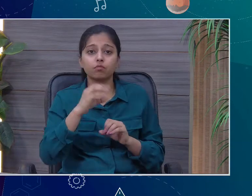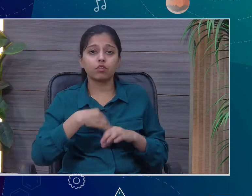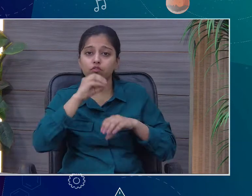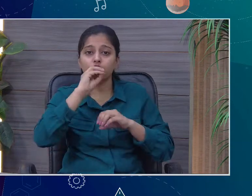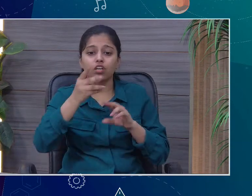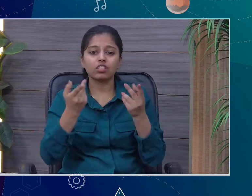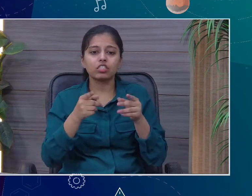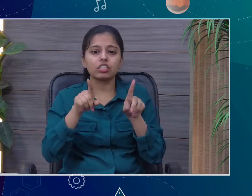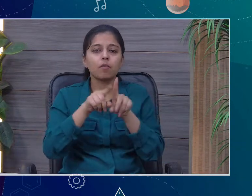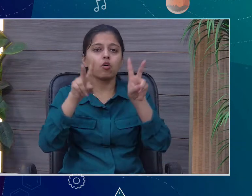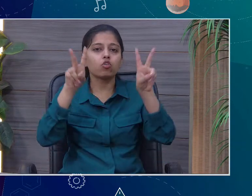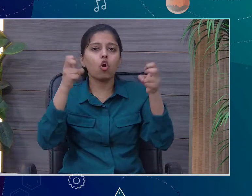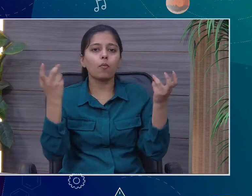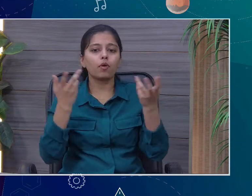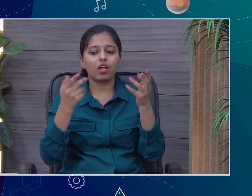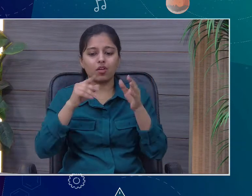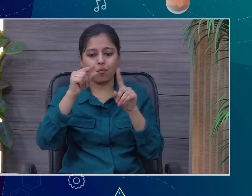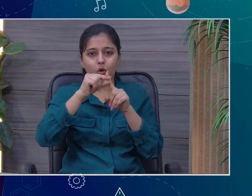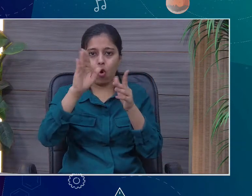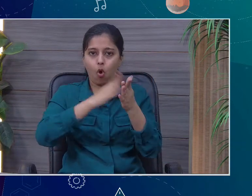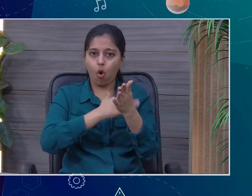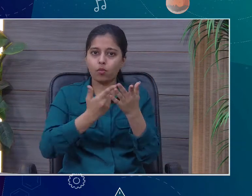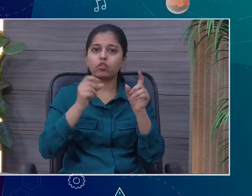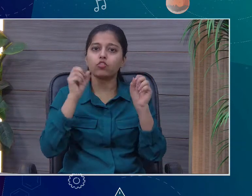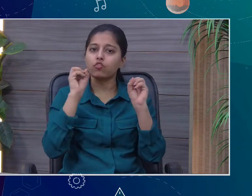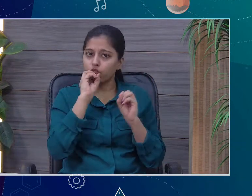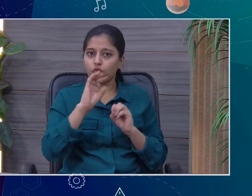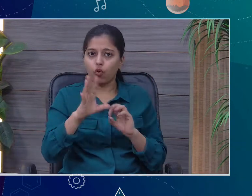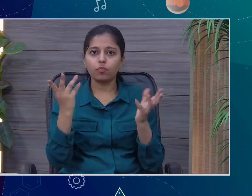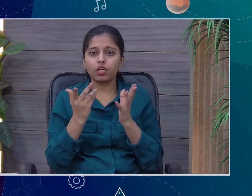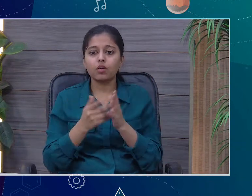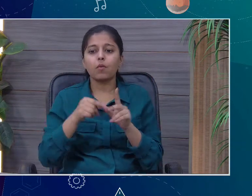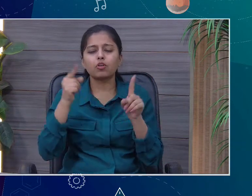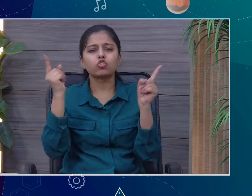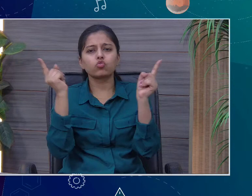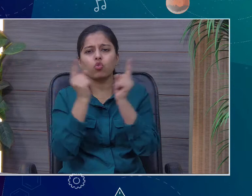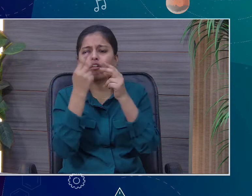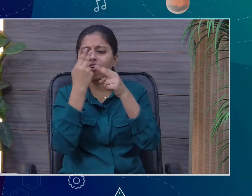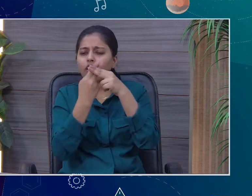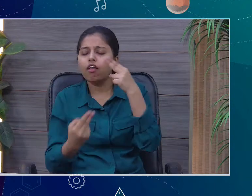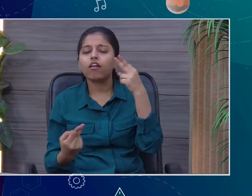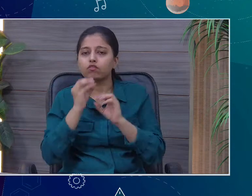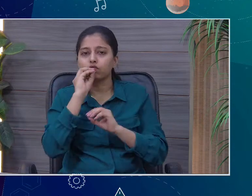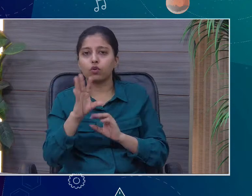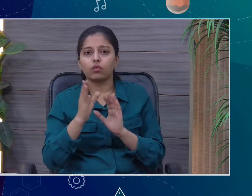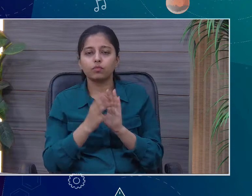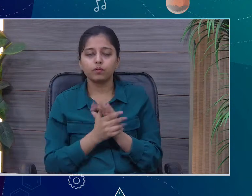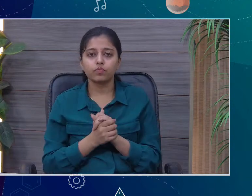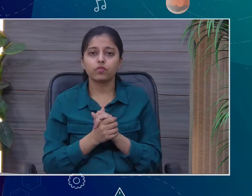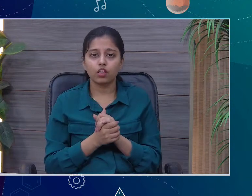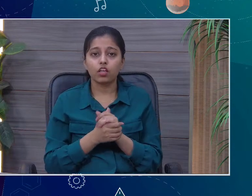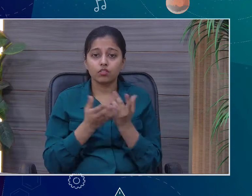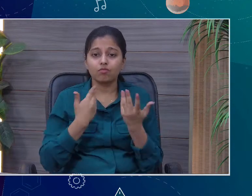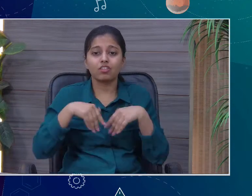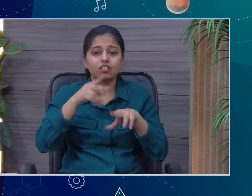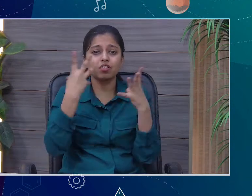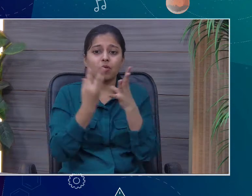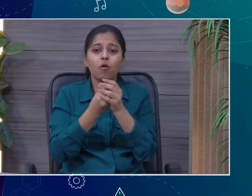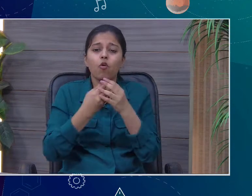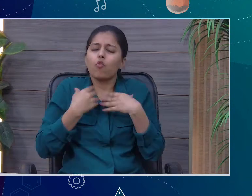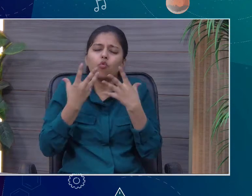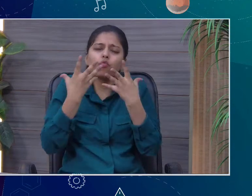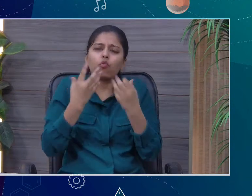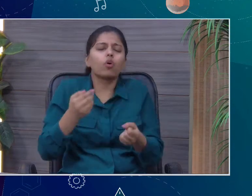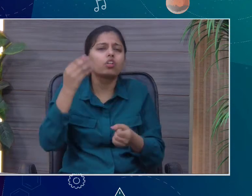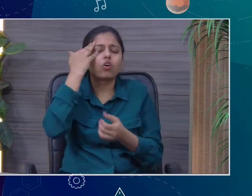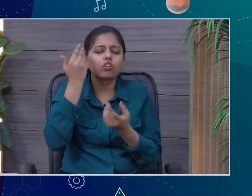theme of this poem, and then we'll do a short summary of the poem, and so that, because we need to know that what we are